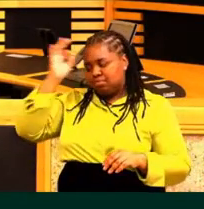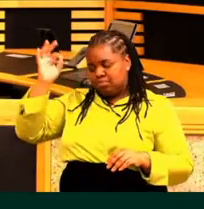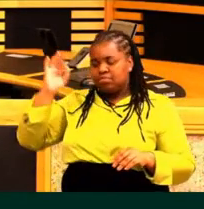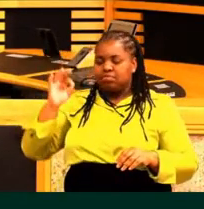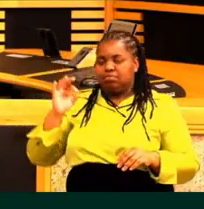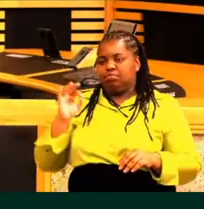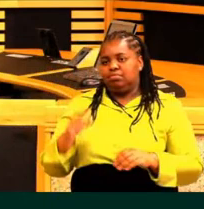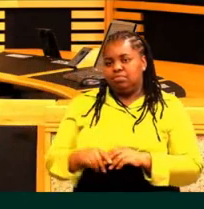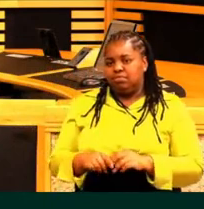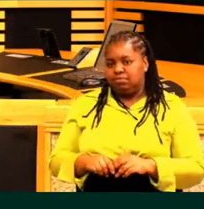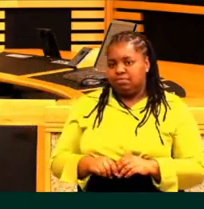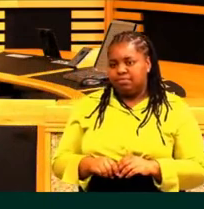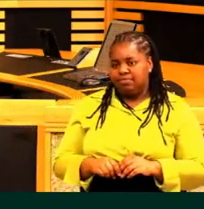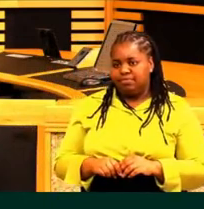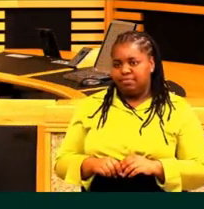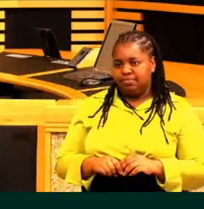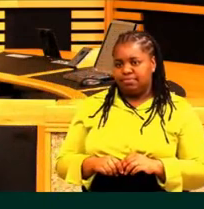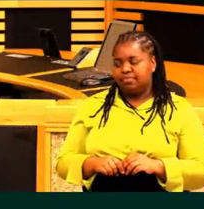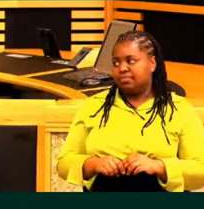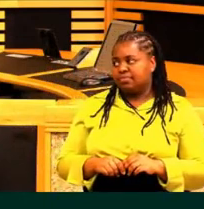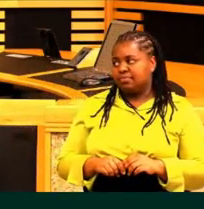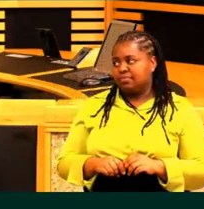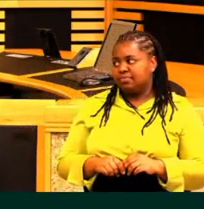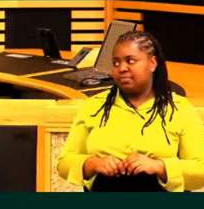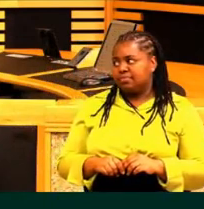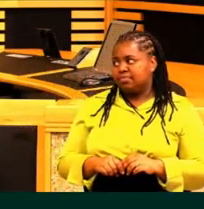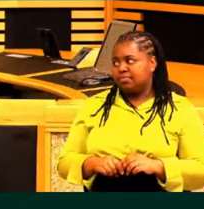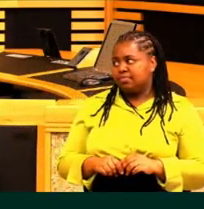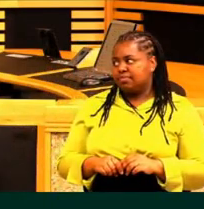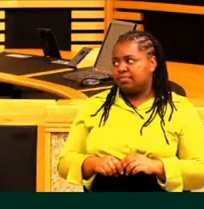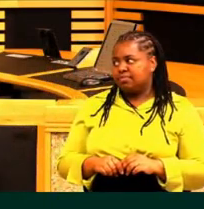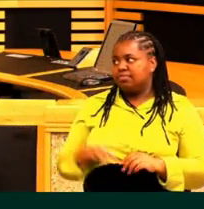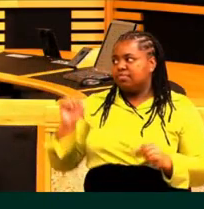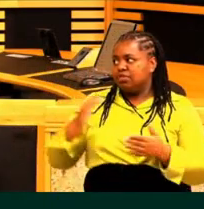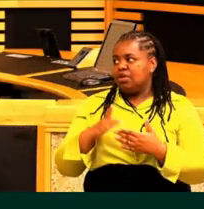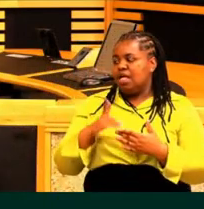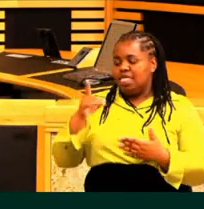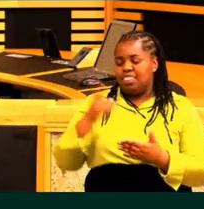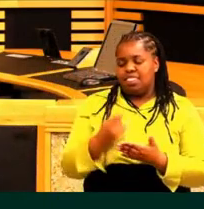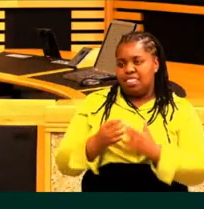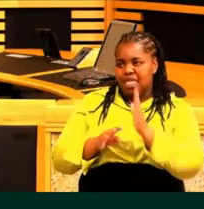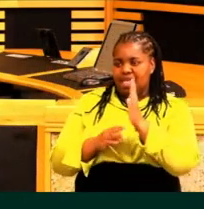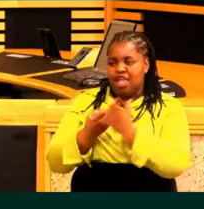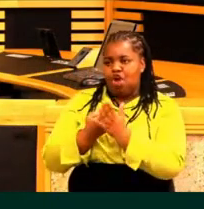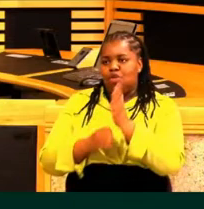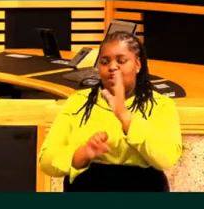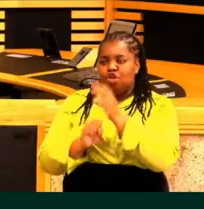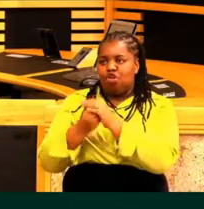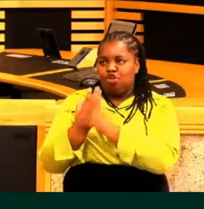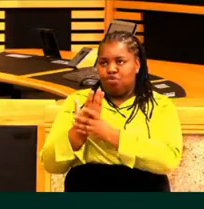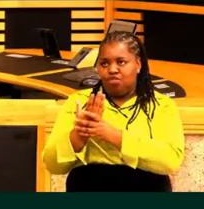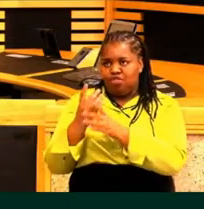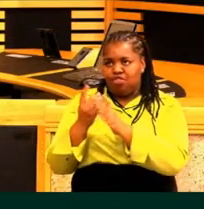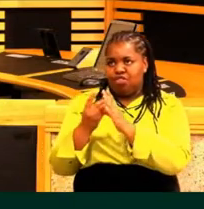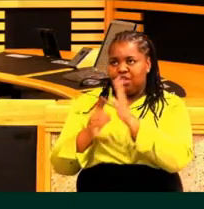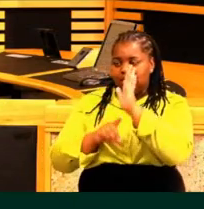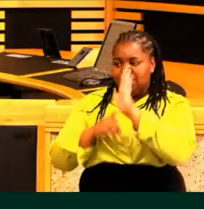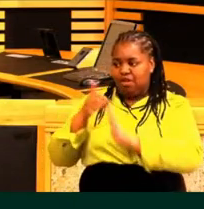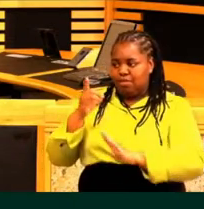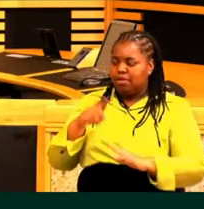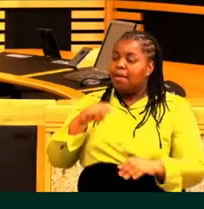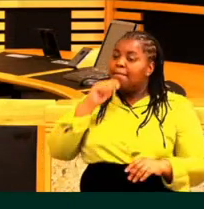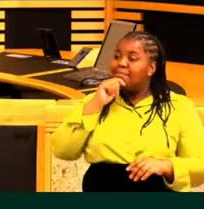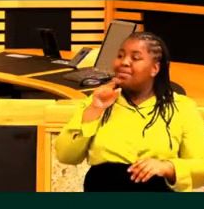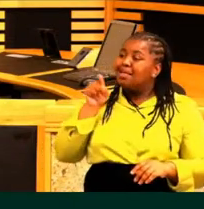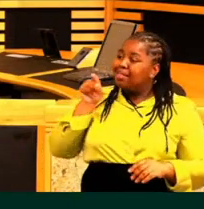honorable premiere interacting the economic growth and development the state has